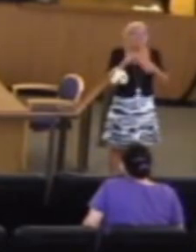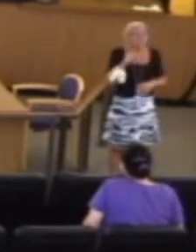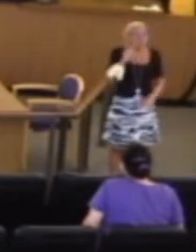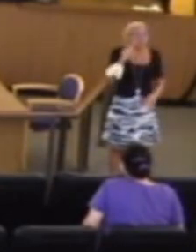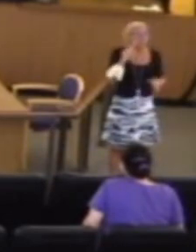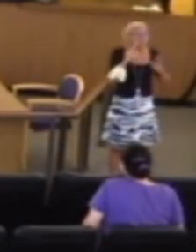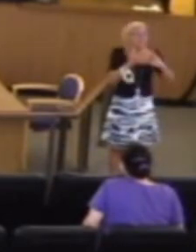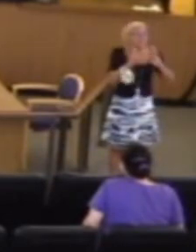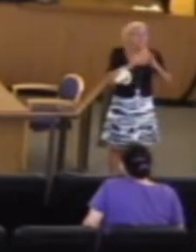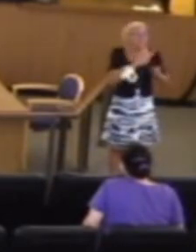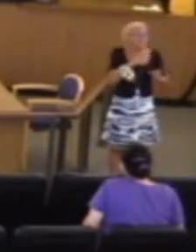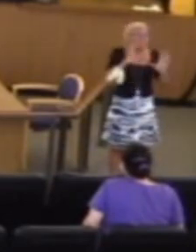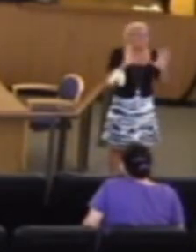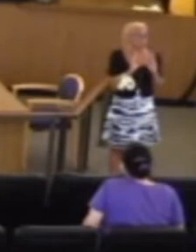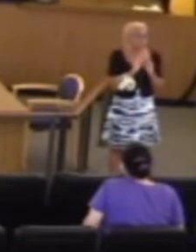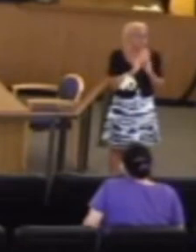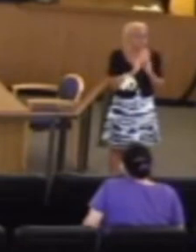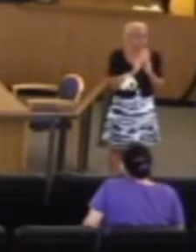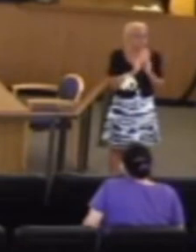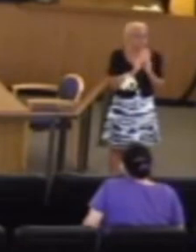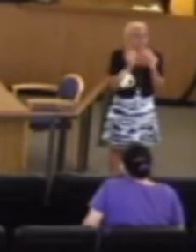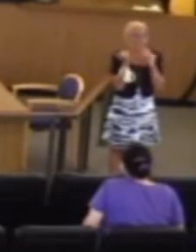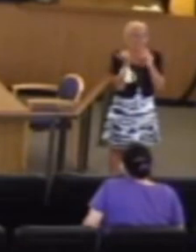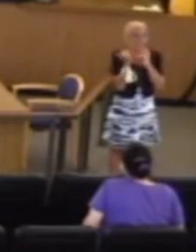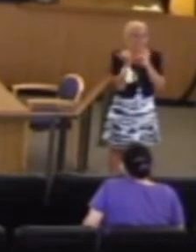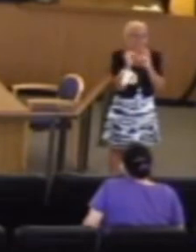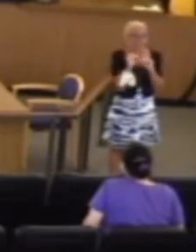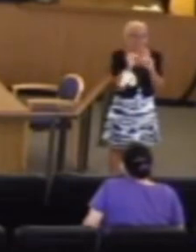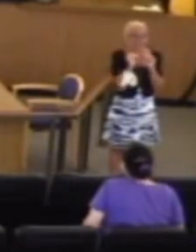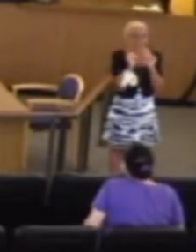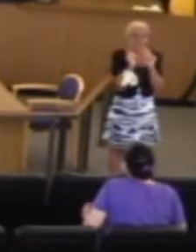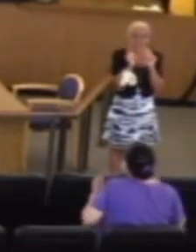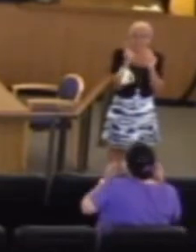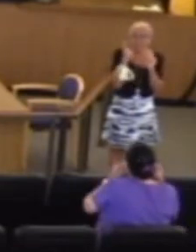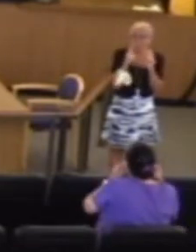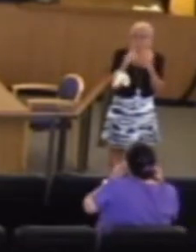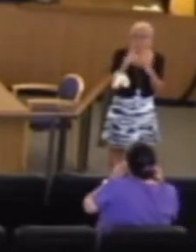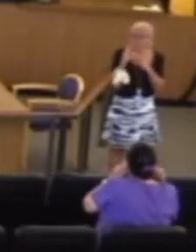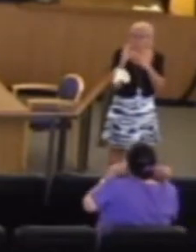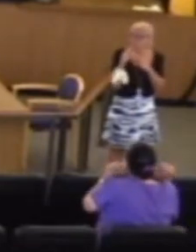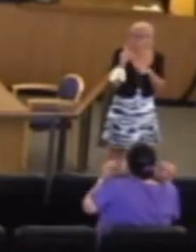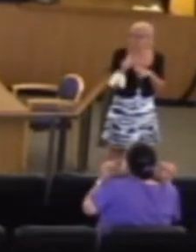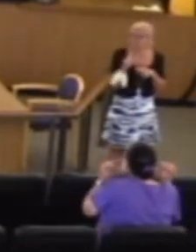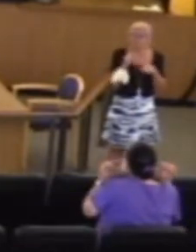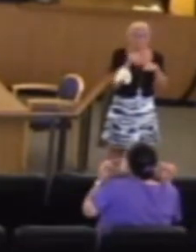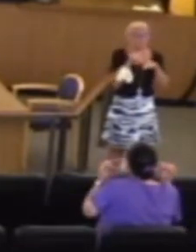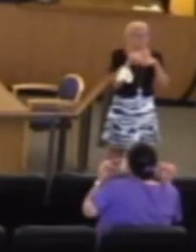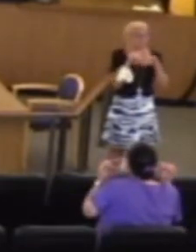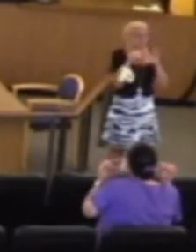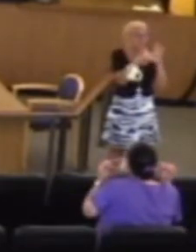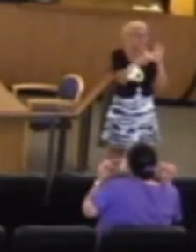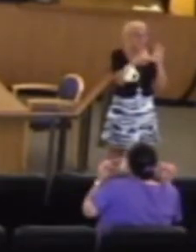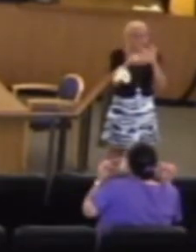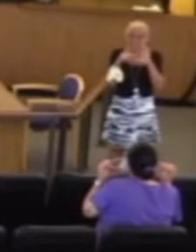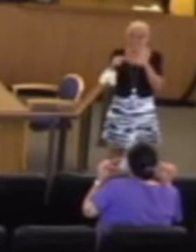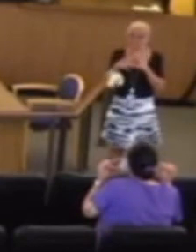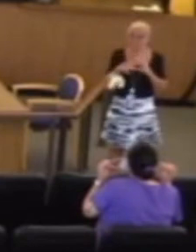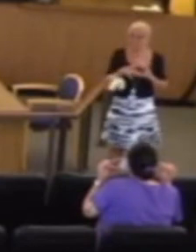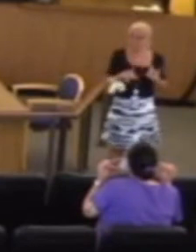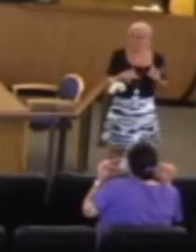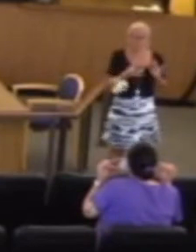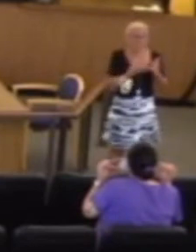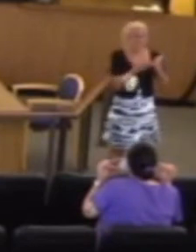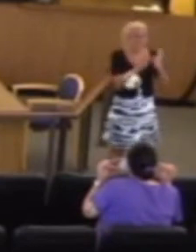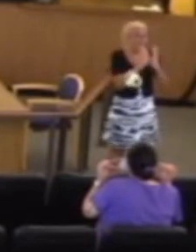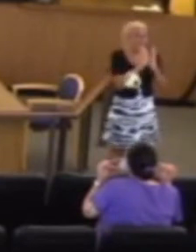public was advised, comments were limited to the sole purpose of this special meeting and could be sent by email. We have indeed received email comments, and I would ask the